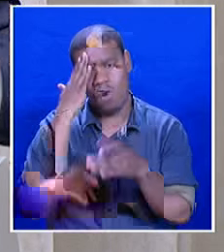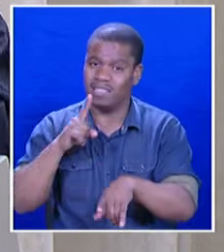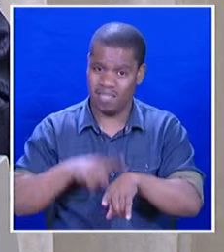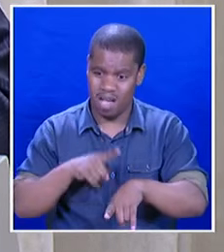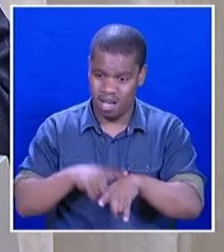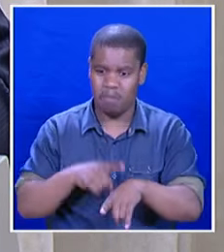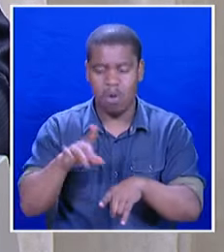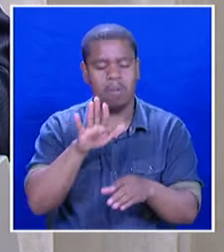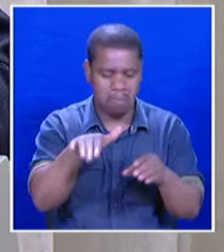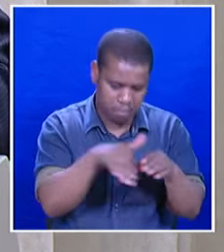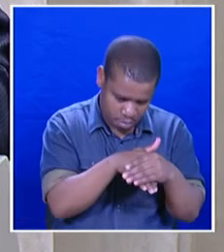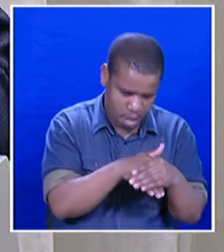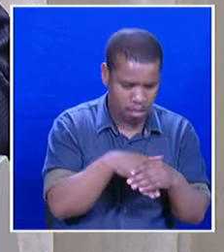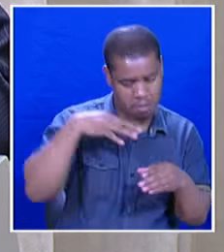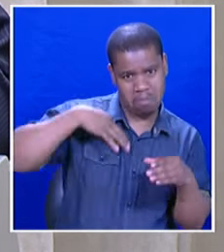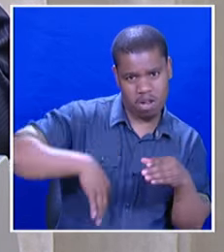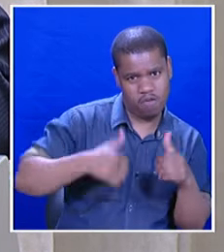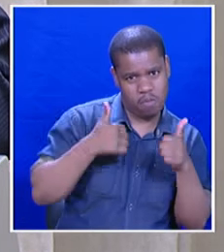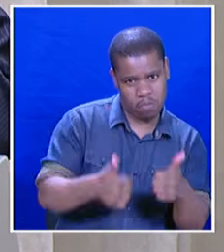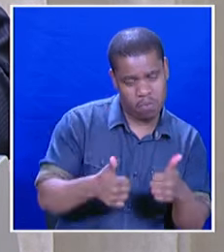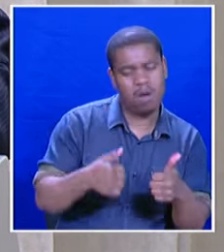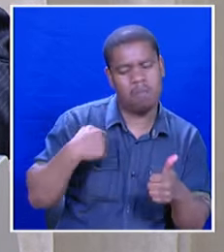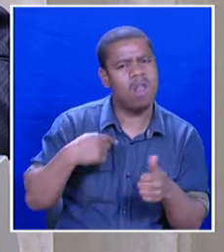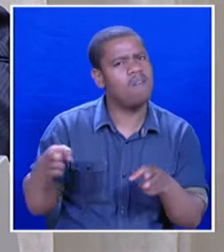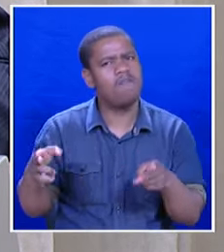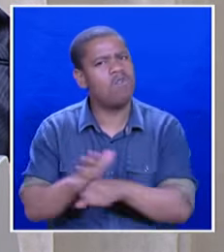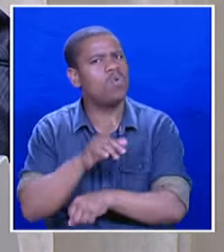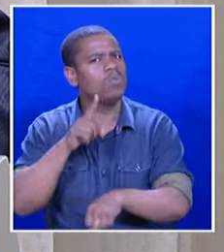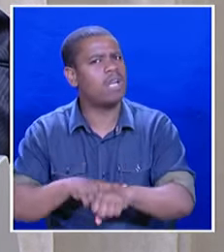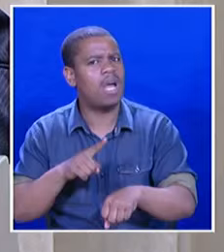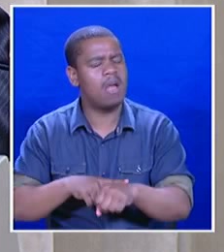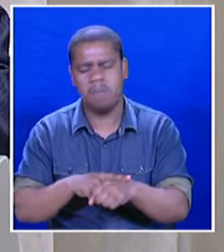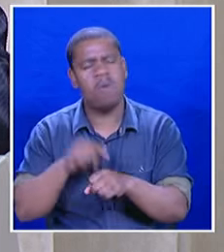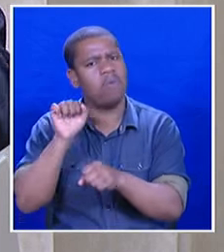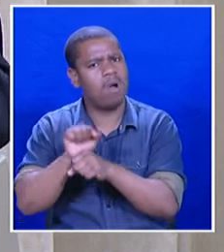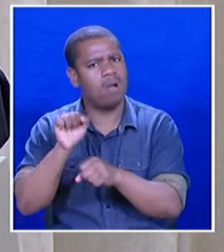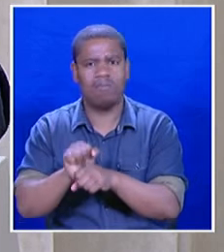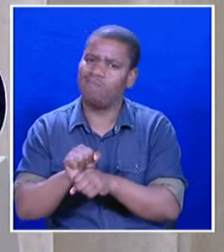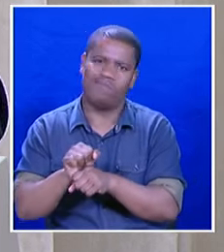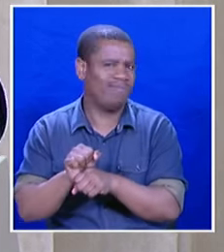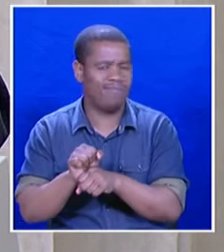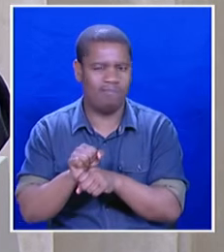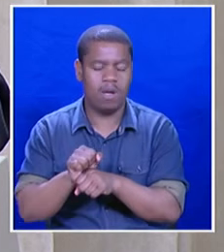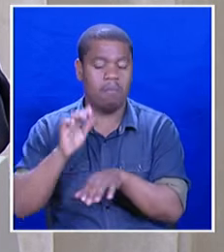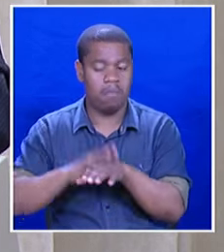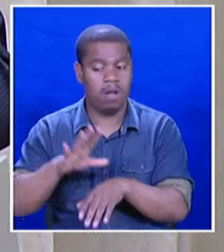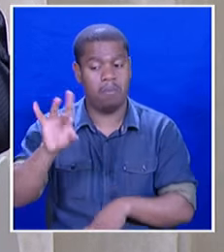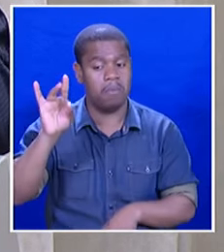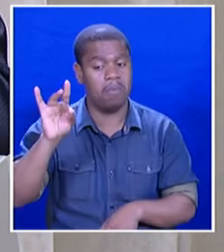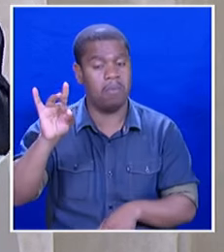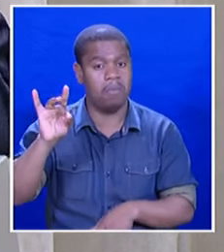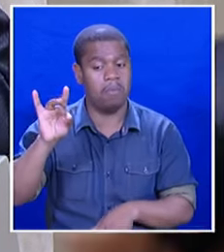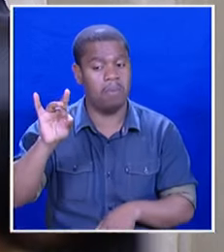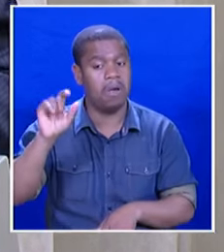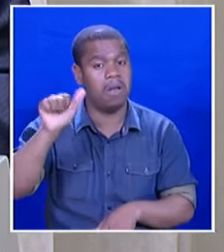not permanent type of employment. And so when they are not selected next time, they will not believe that